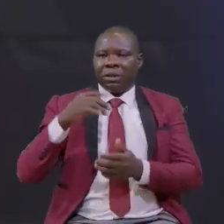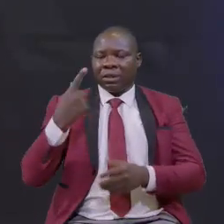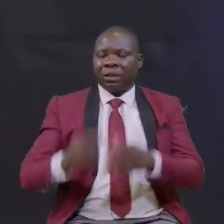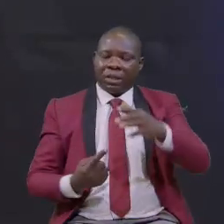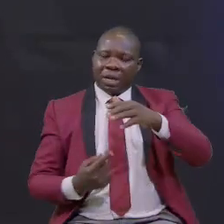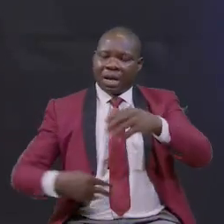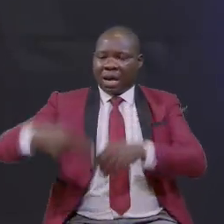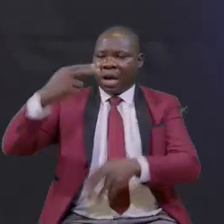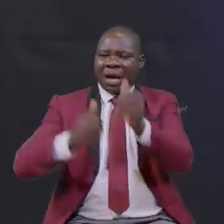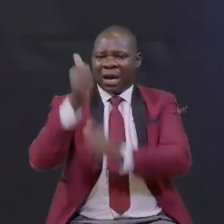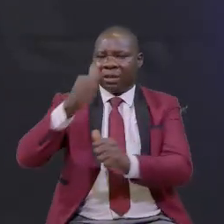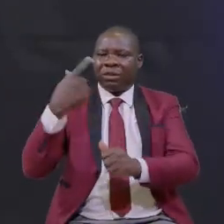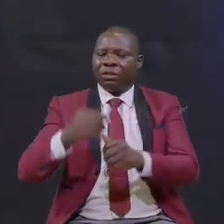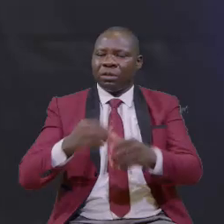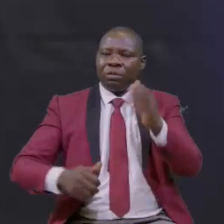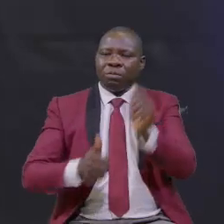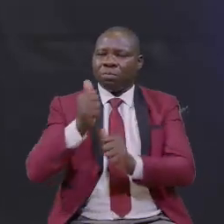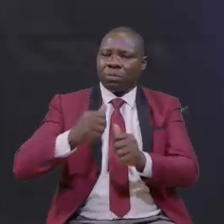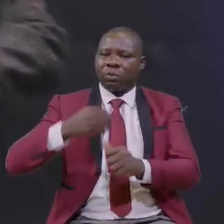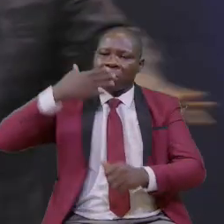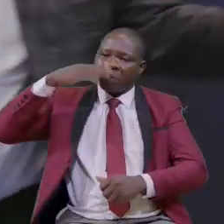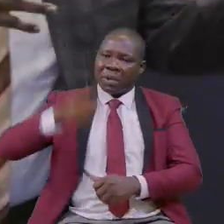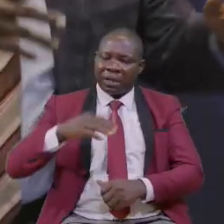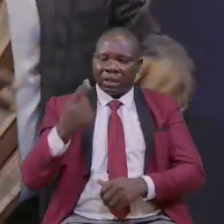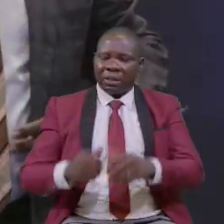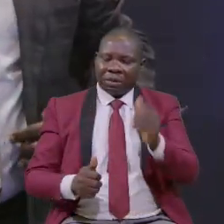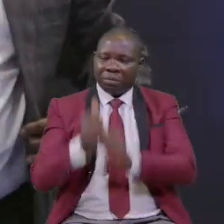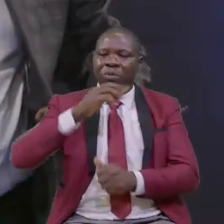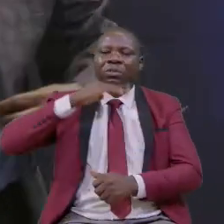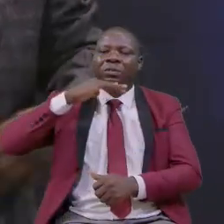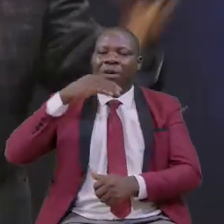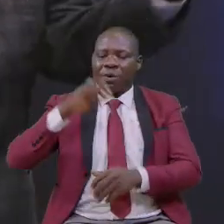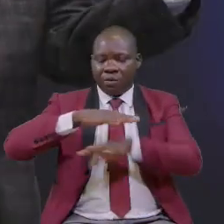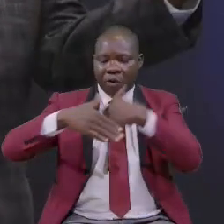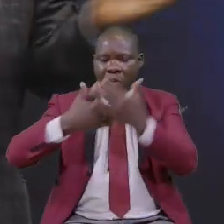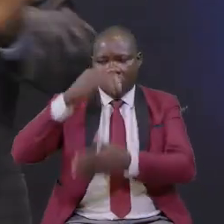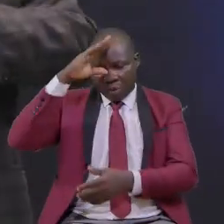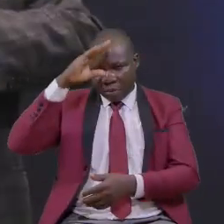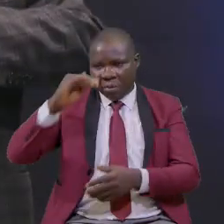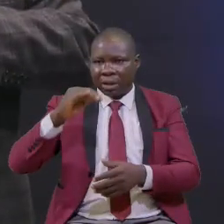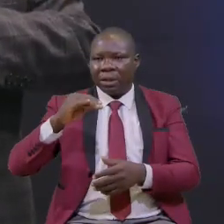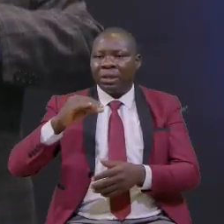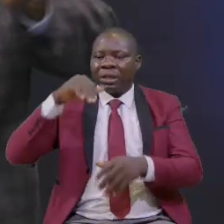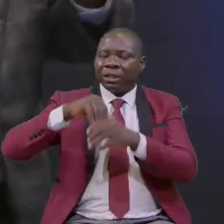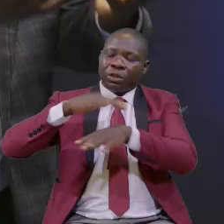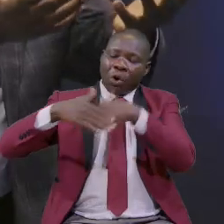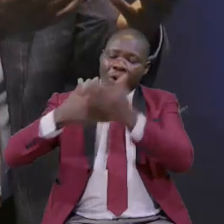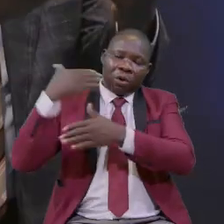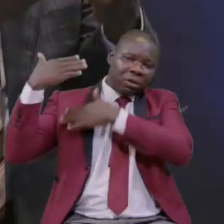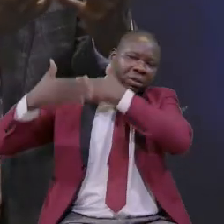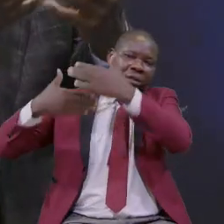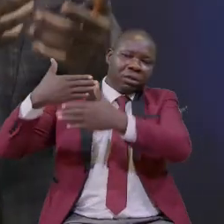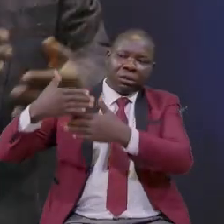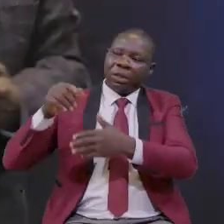most terrible, the most defiled of all men, almost in every generation, he